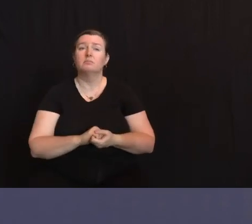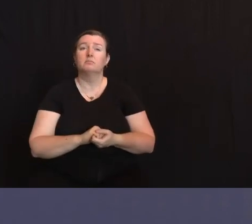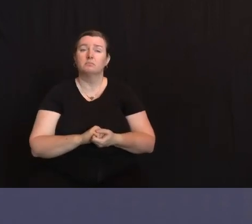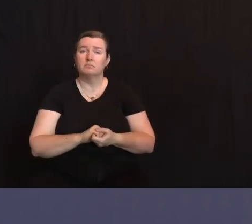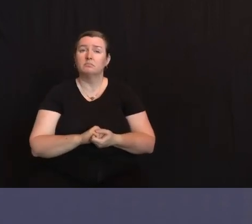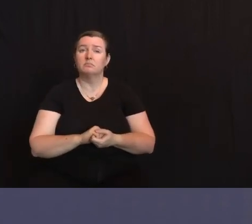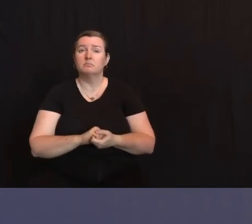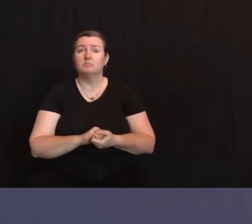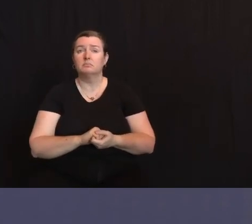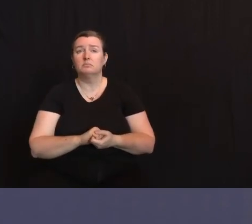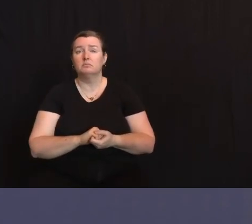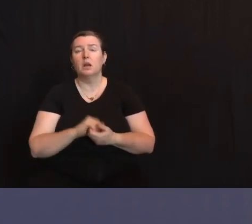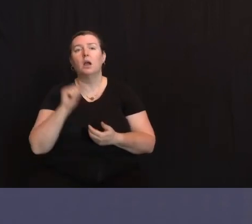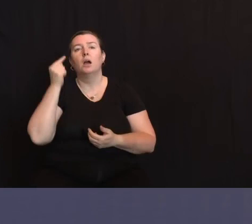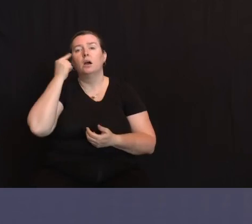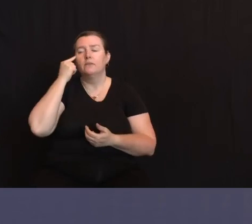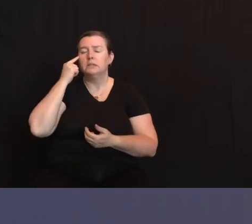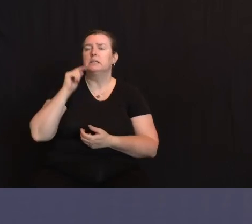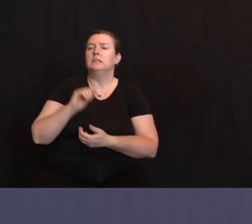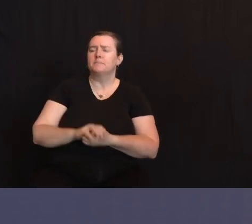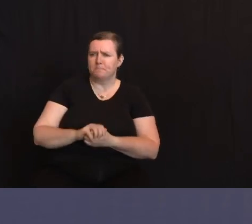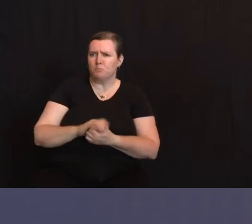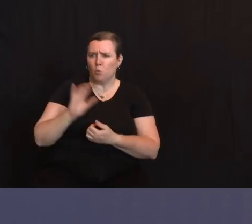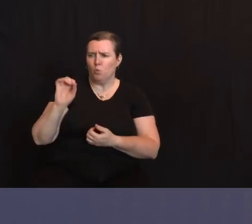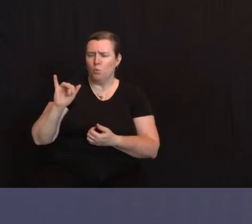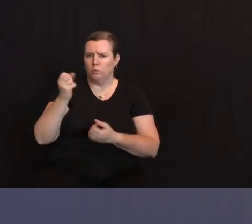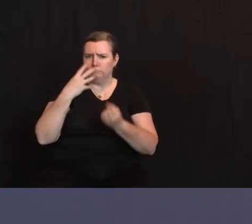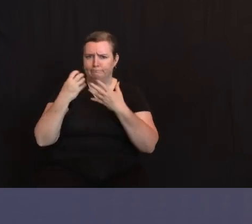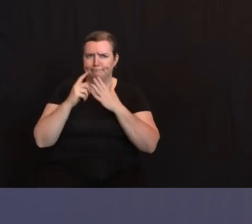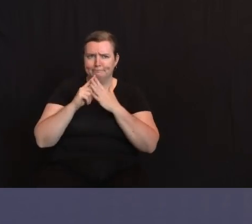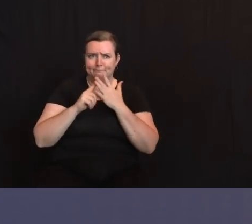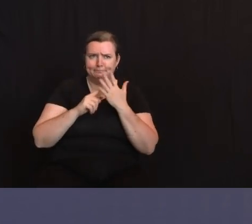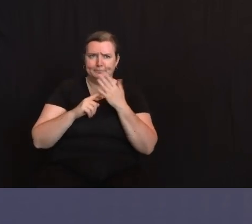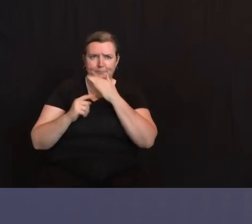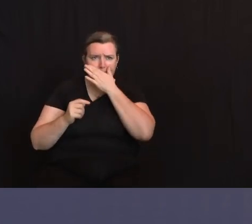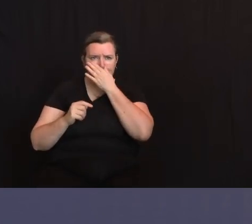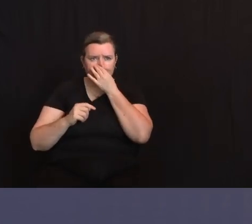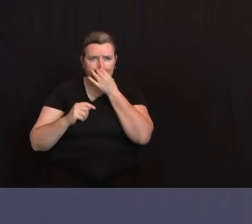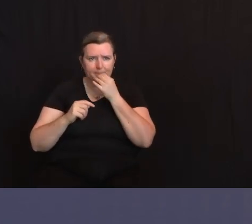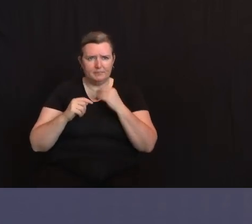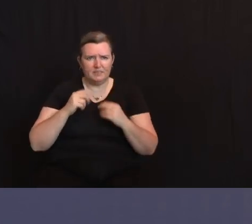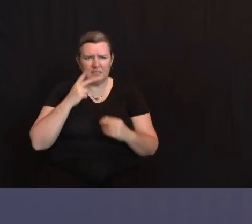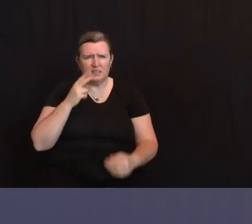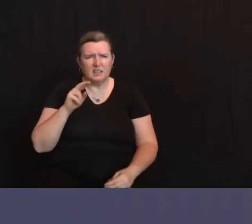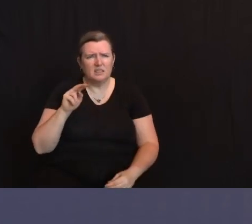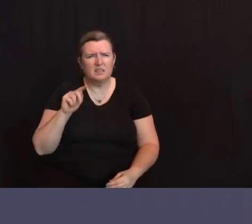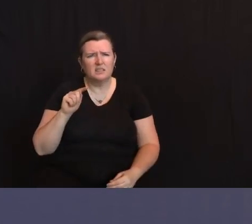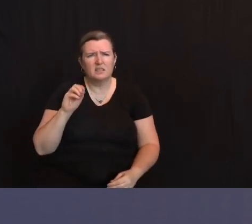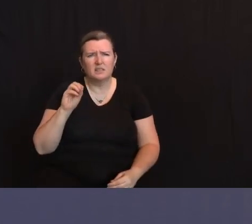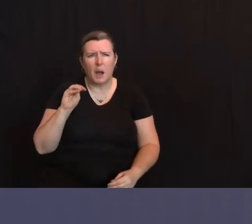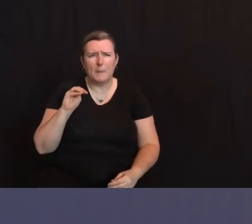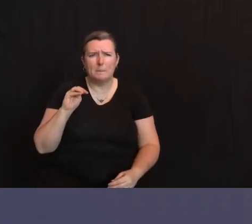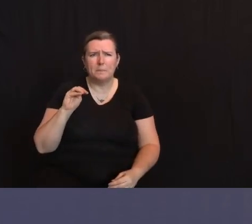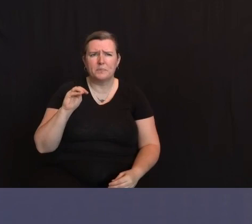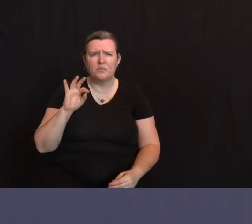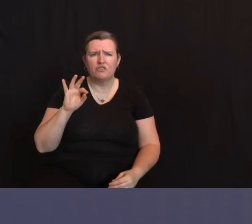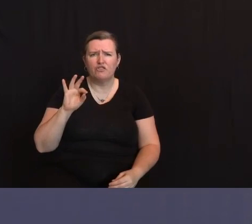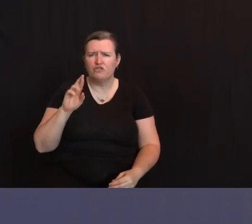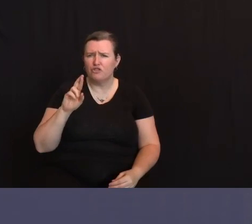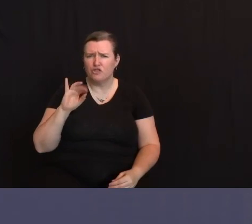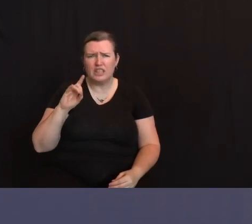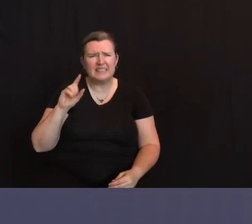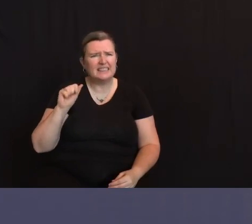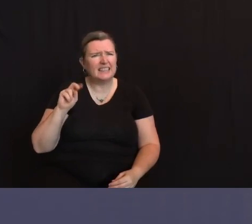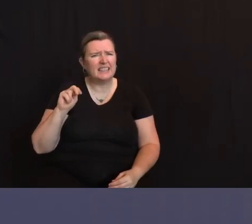Let me go to the top. I did not see, is it Tom Frieden? I did not see his remarks, so I'm not sure